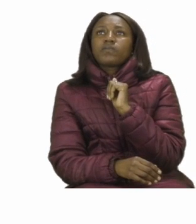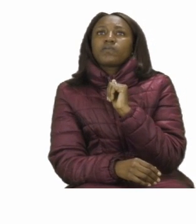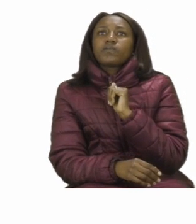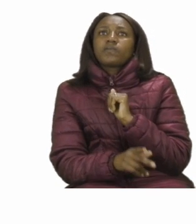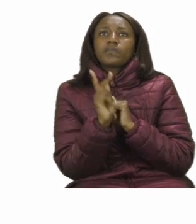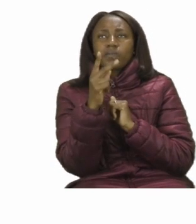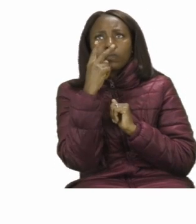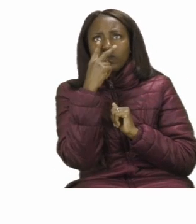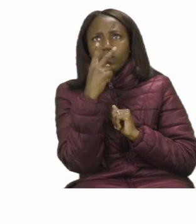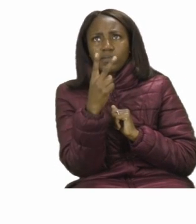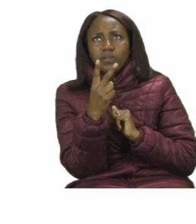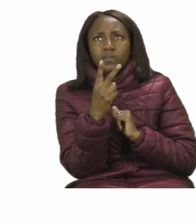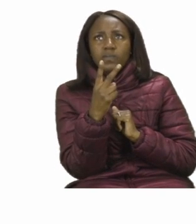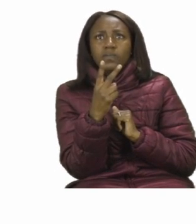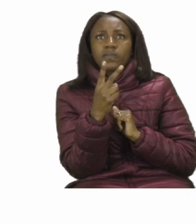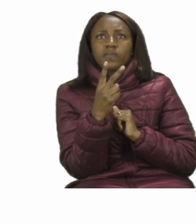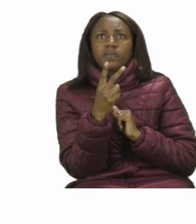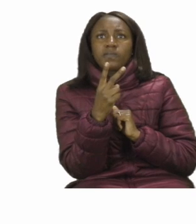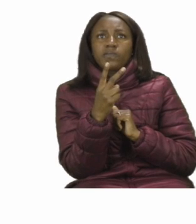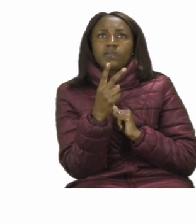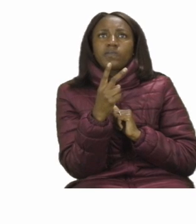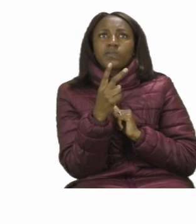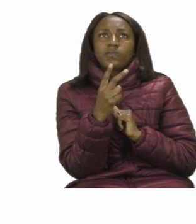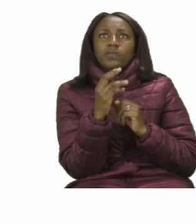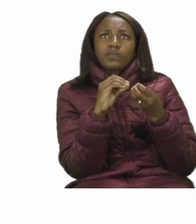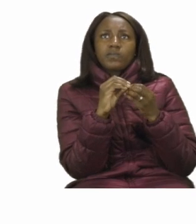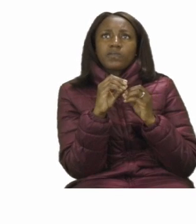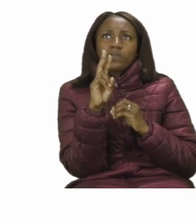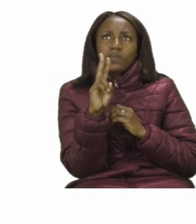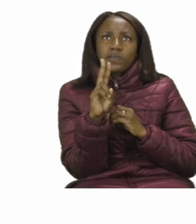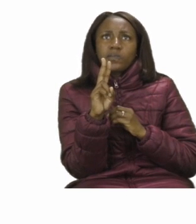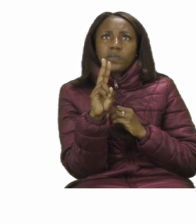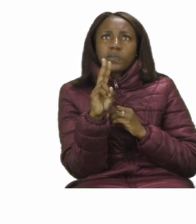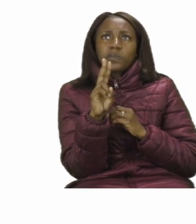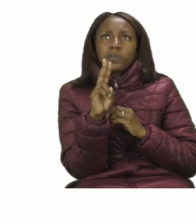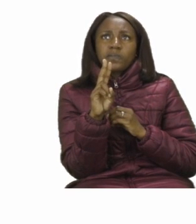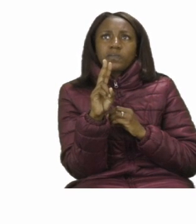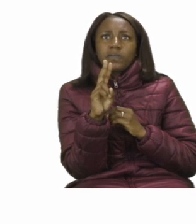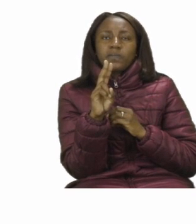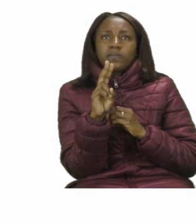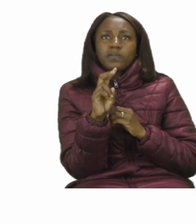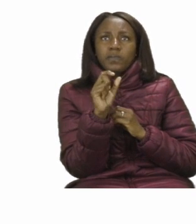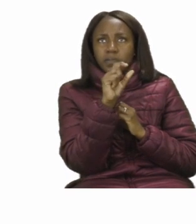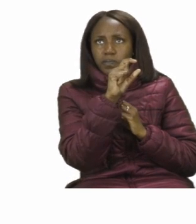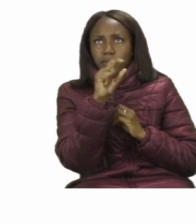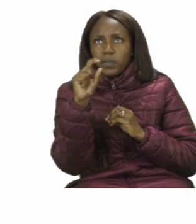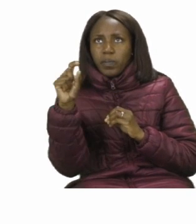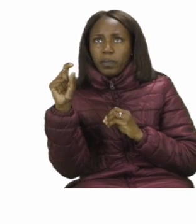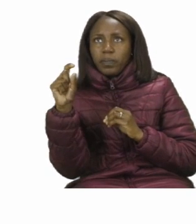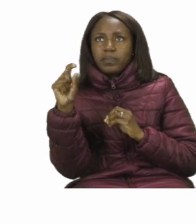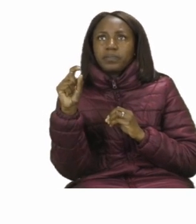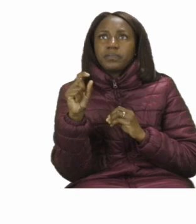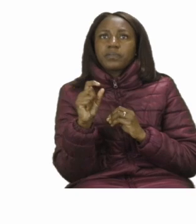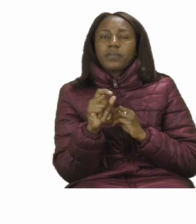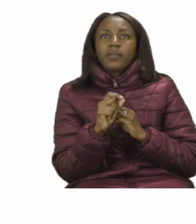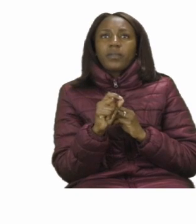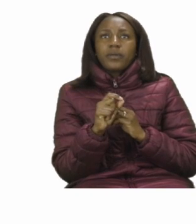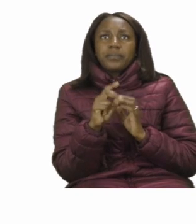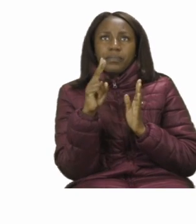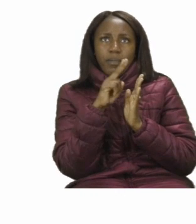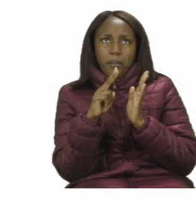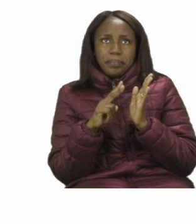again and look at clue number 2 that goes across. Let's read